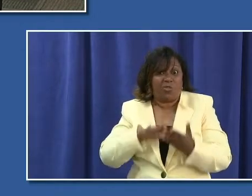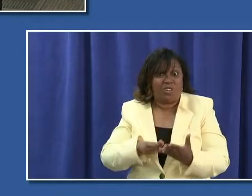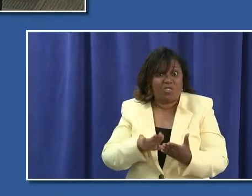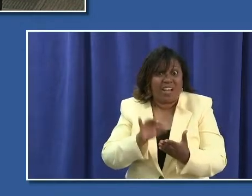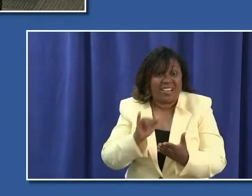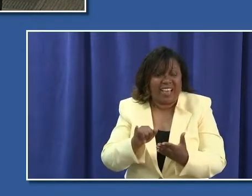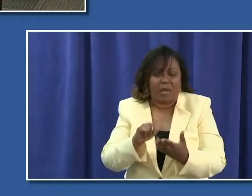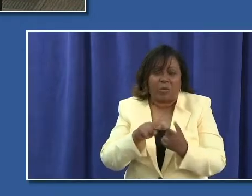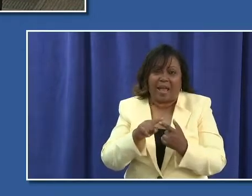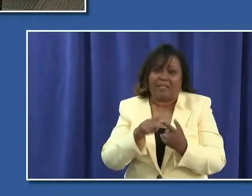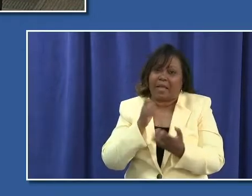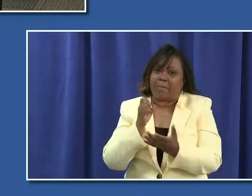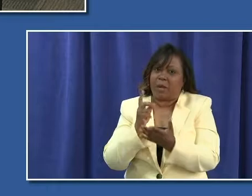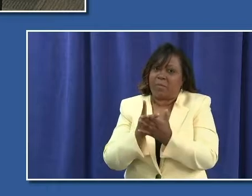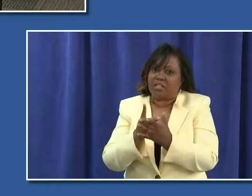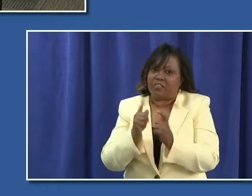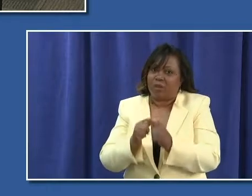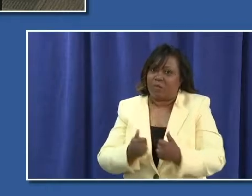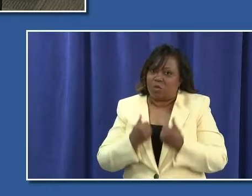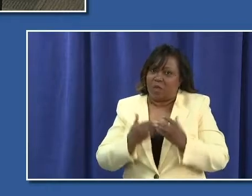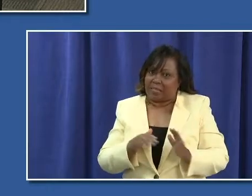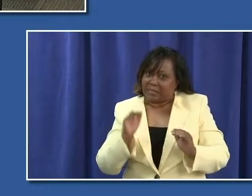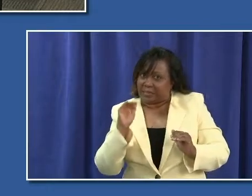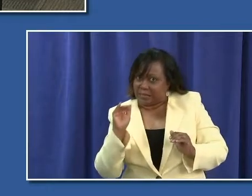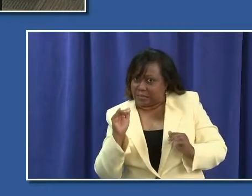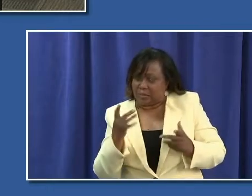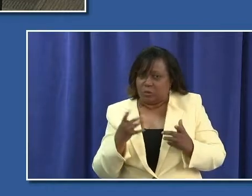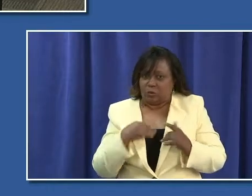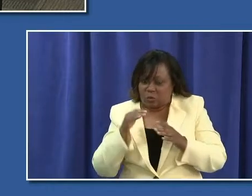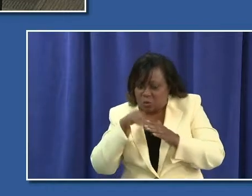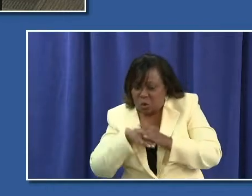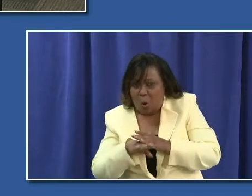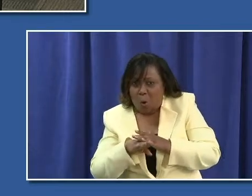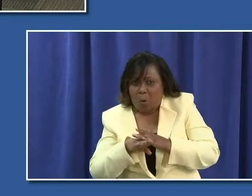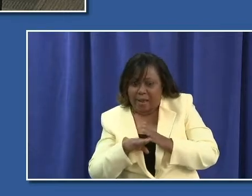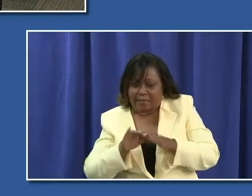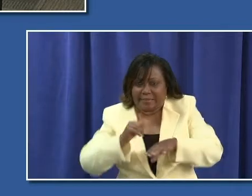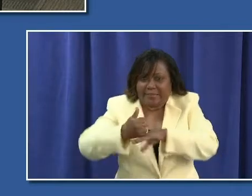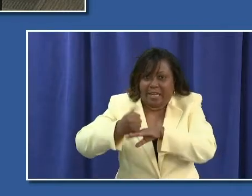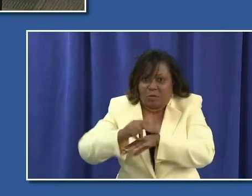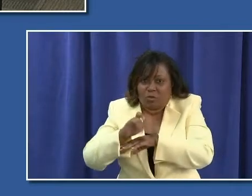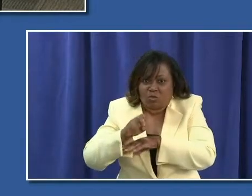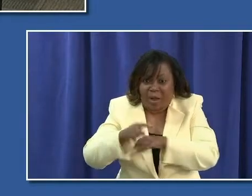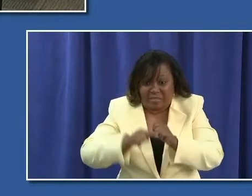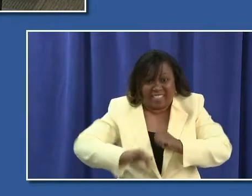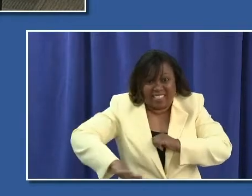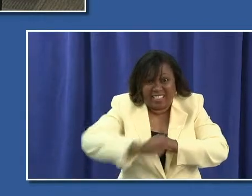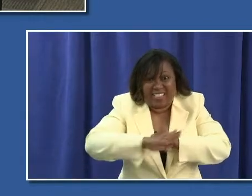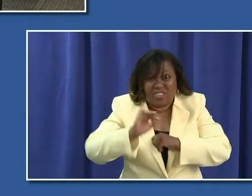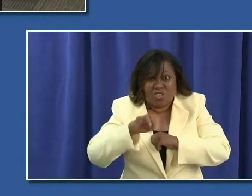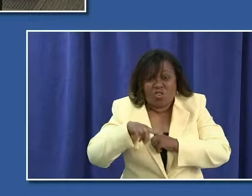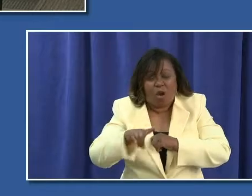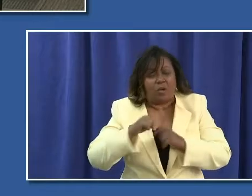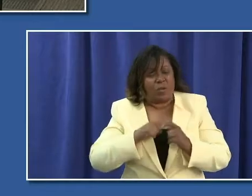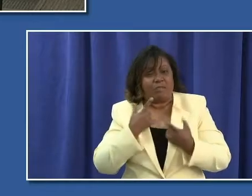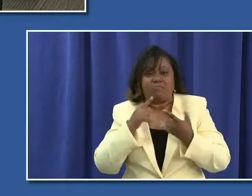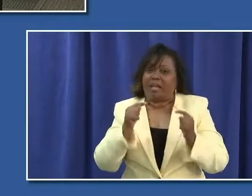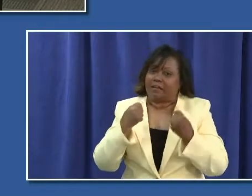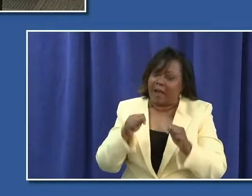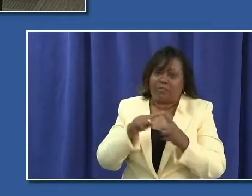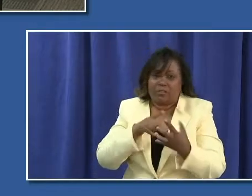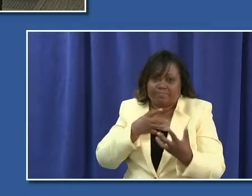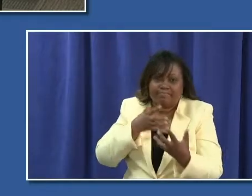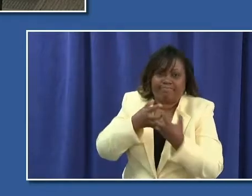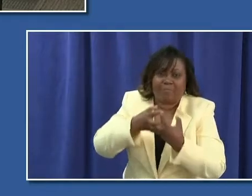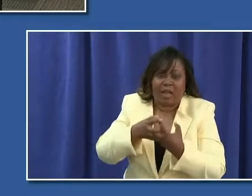address that, we have to get permission from the residents to go and bait in people's yards. So we make a concerted effort to engage